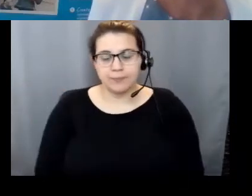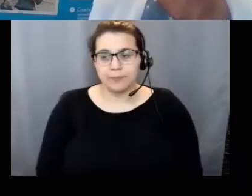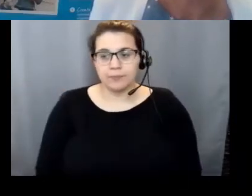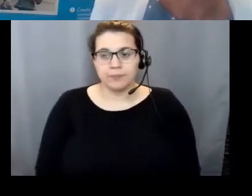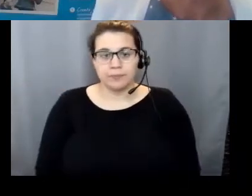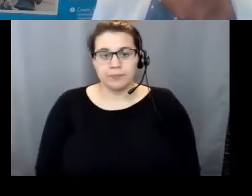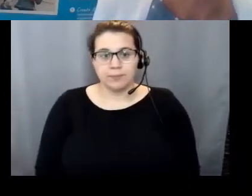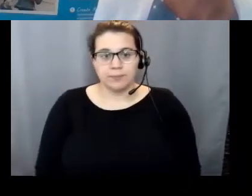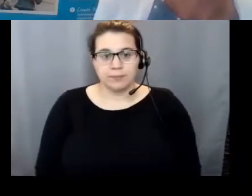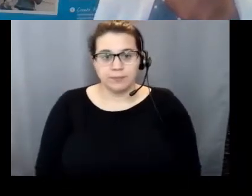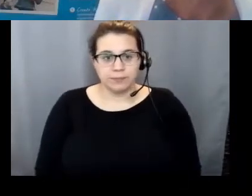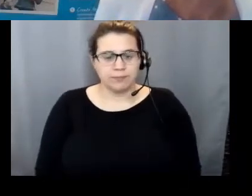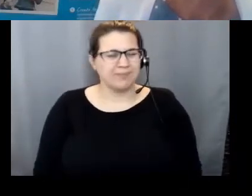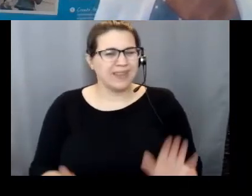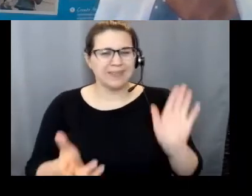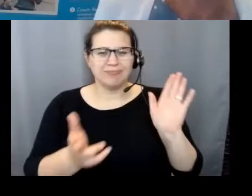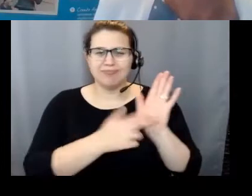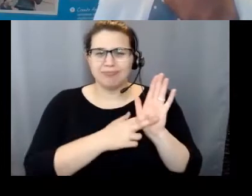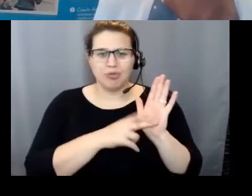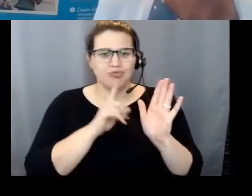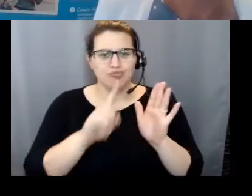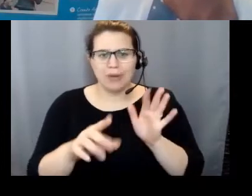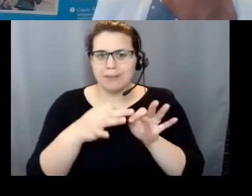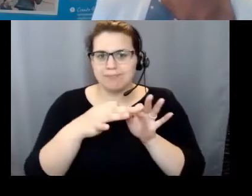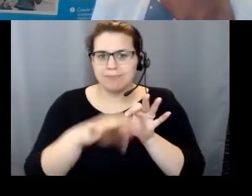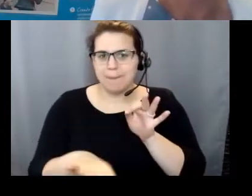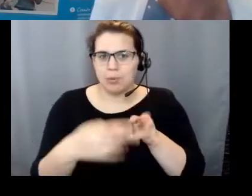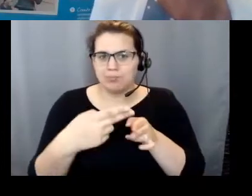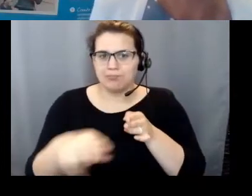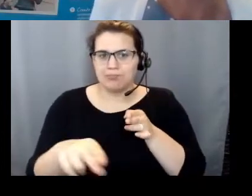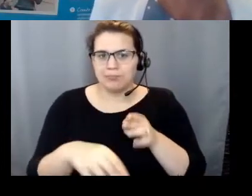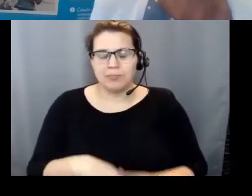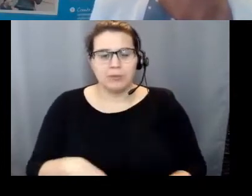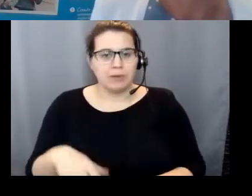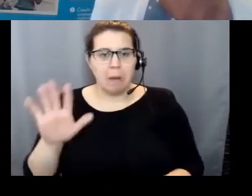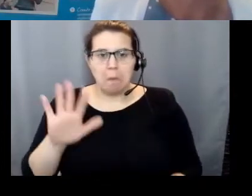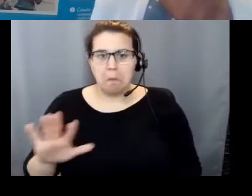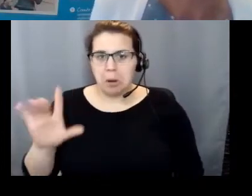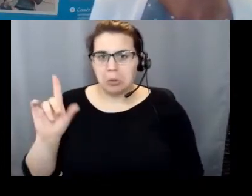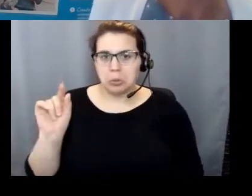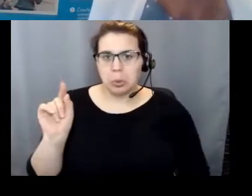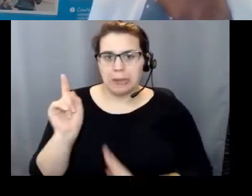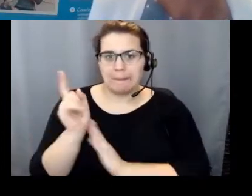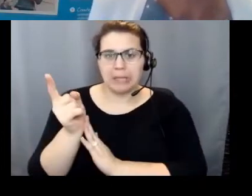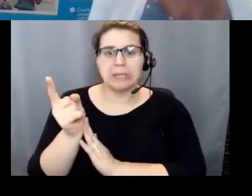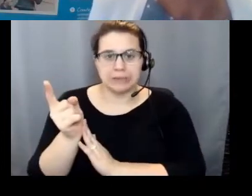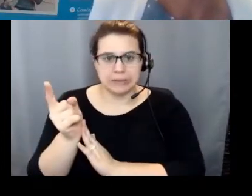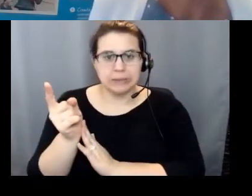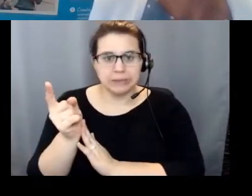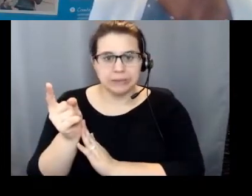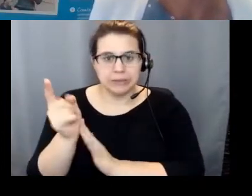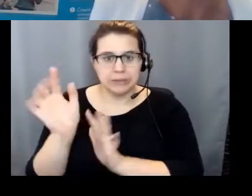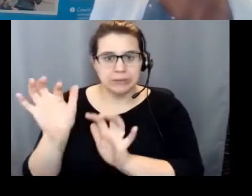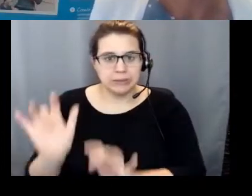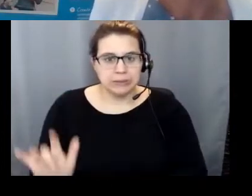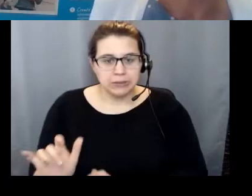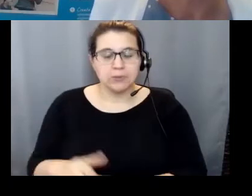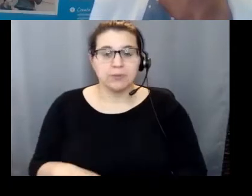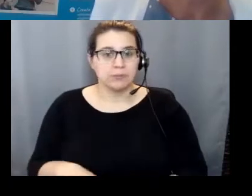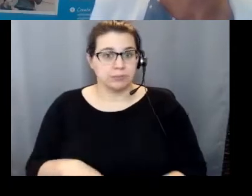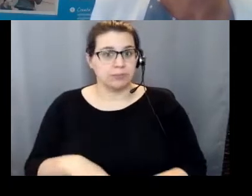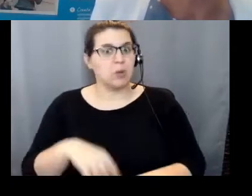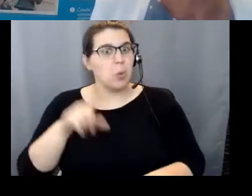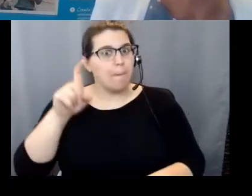enrollment is relatively quick and easy. It takes approximately 20 minutes to complete. There is a $25